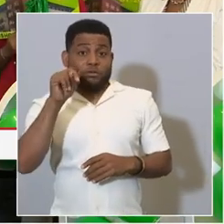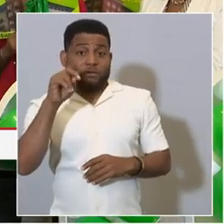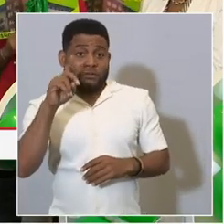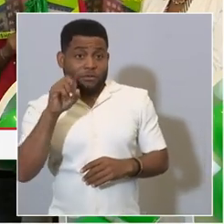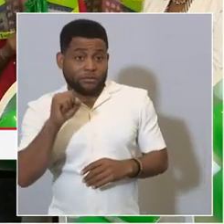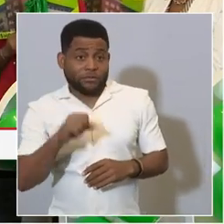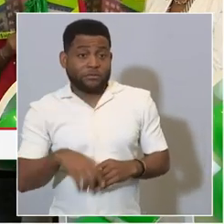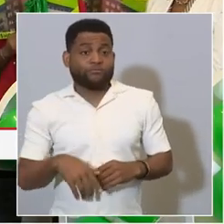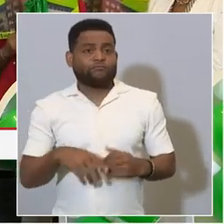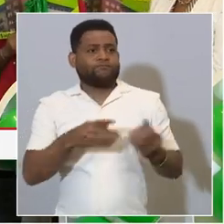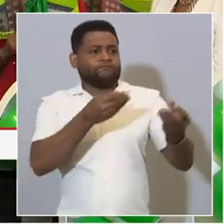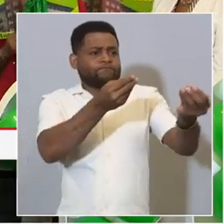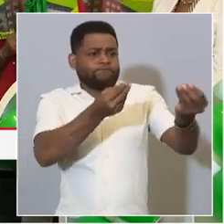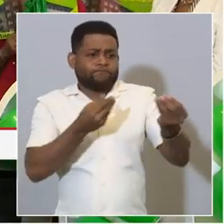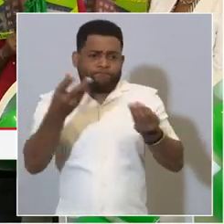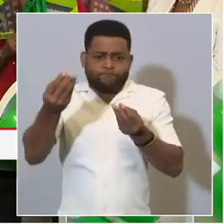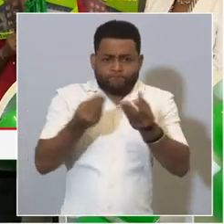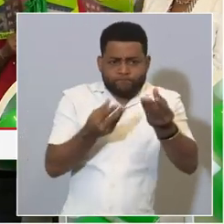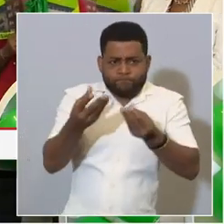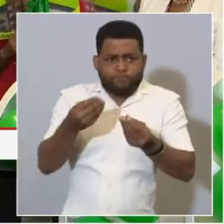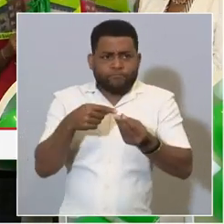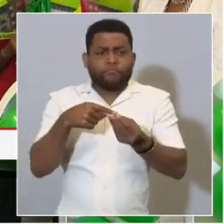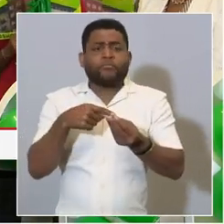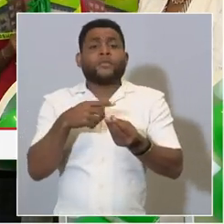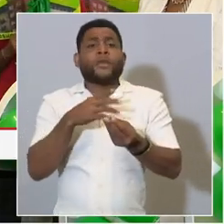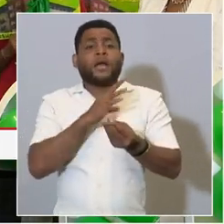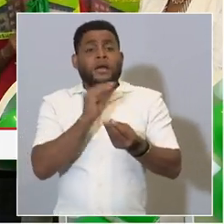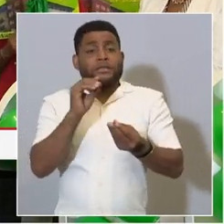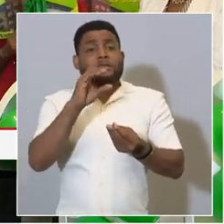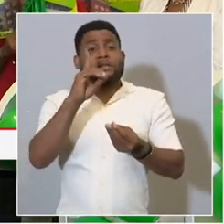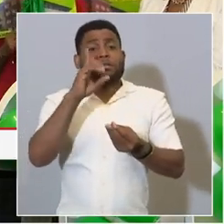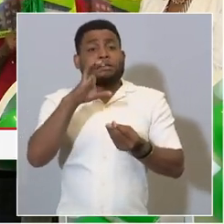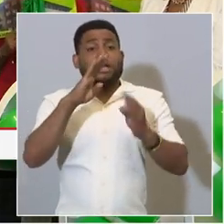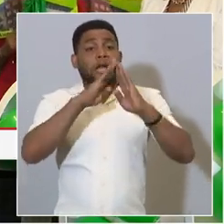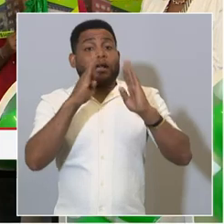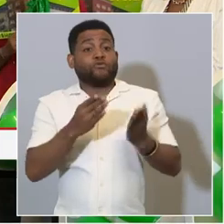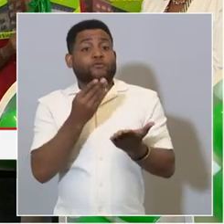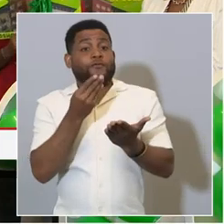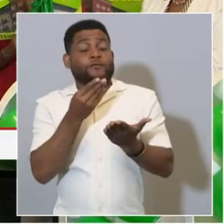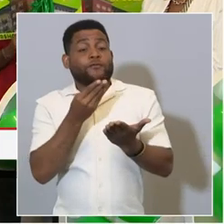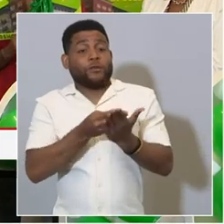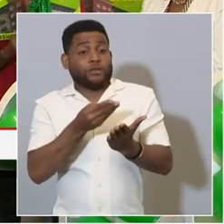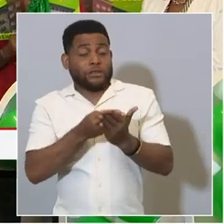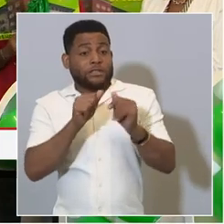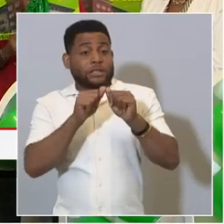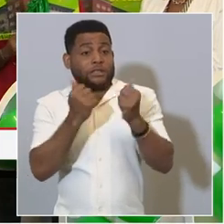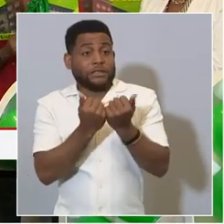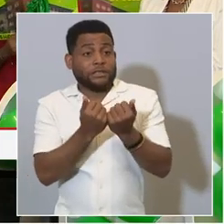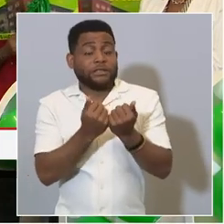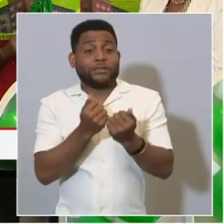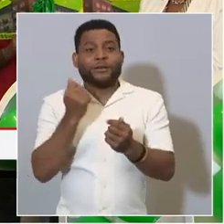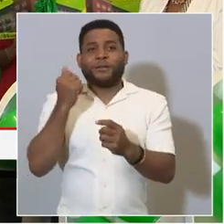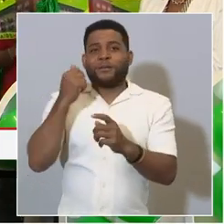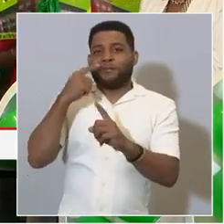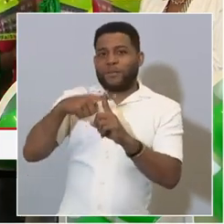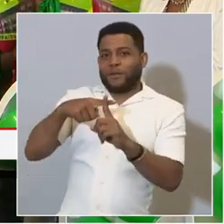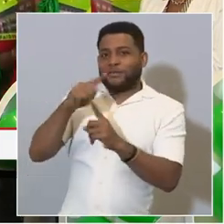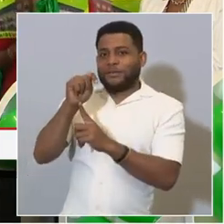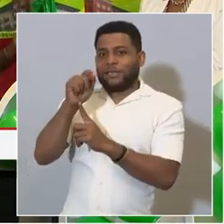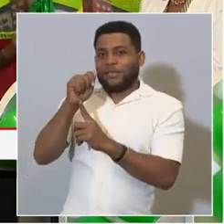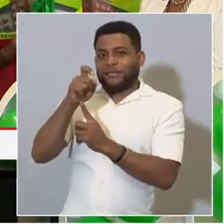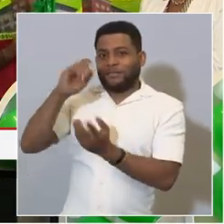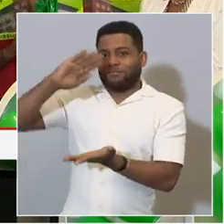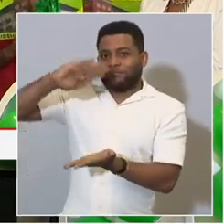Finance Agency. The project received federal and D.C. low-income housing tax credits. Mayor Bowser, we at